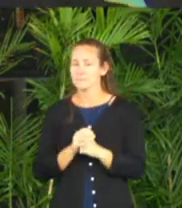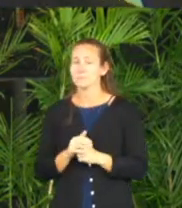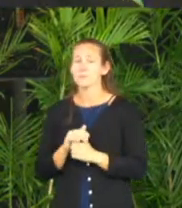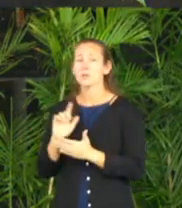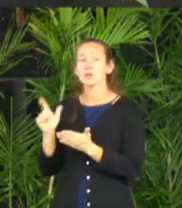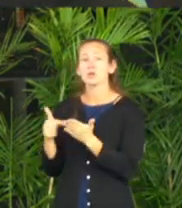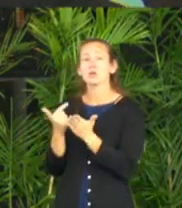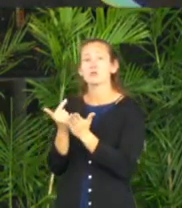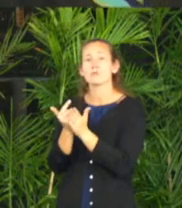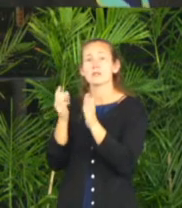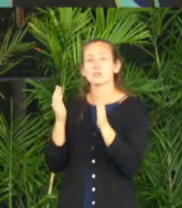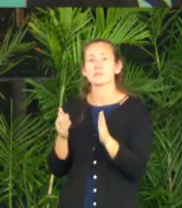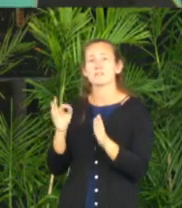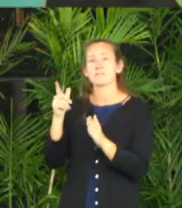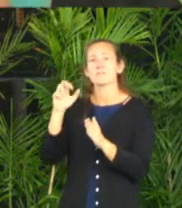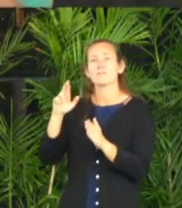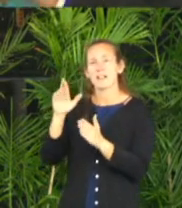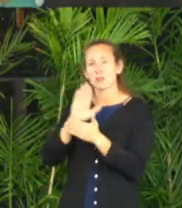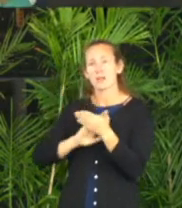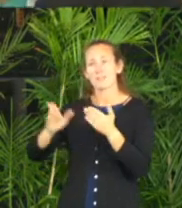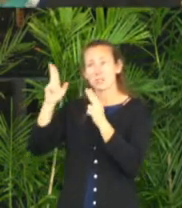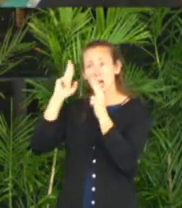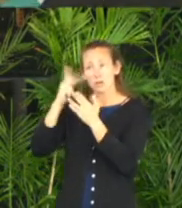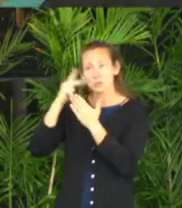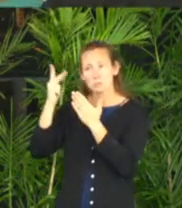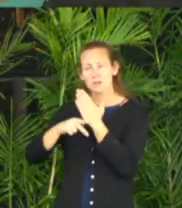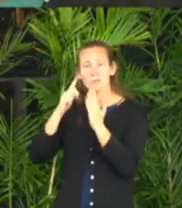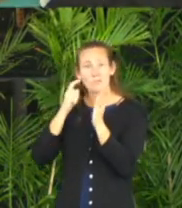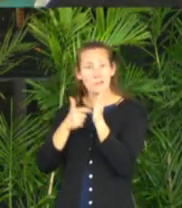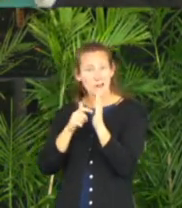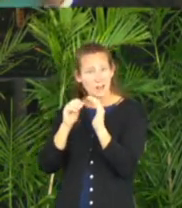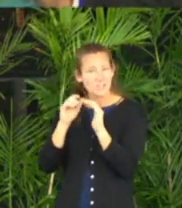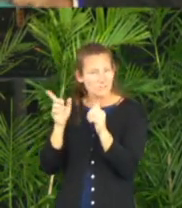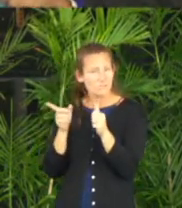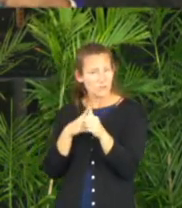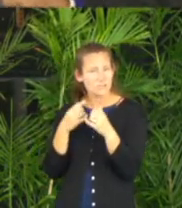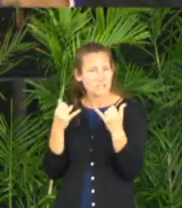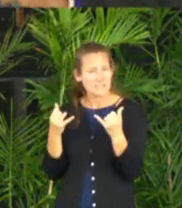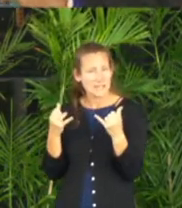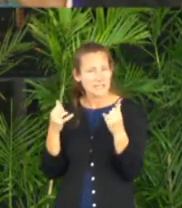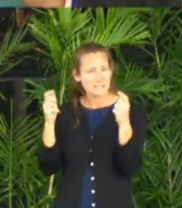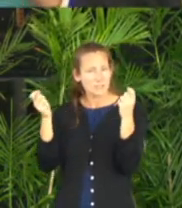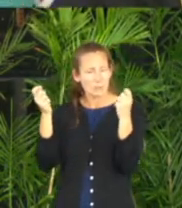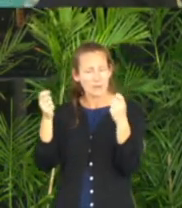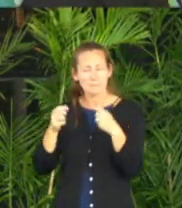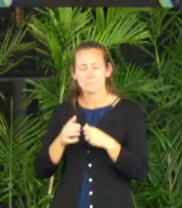Graduates of the Flagler College Honors Program will be recognized first in today's ceremony.